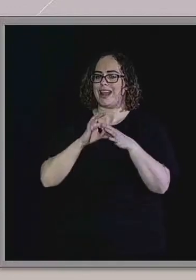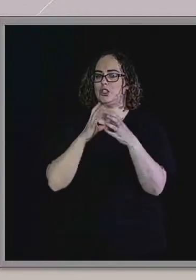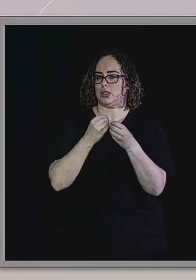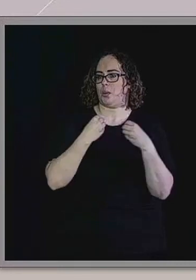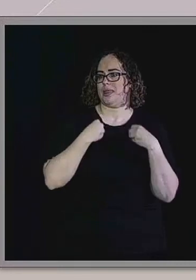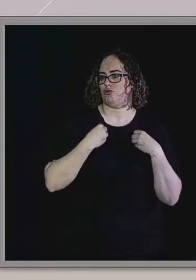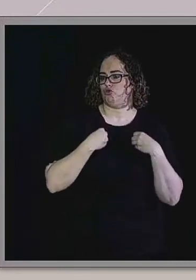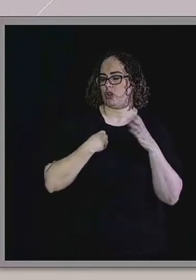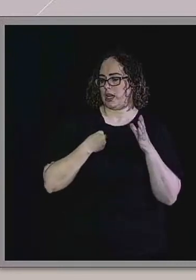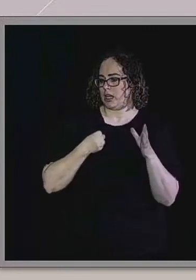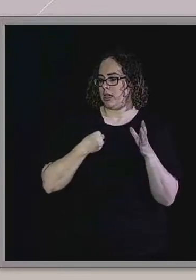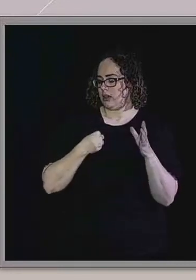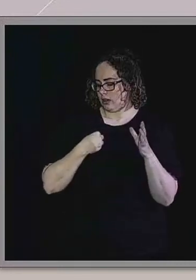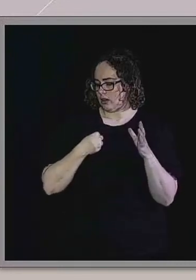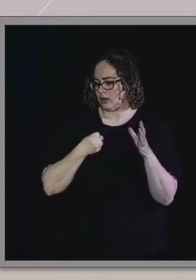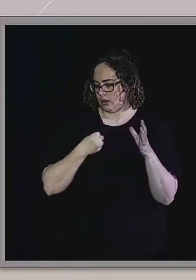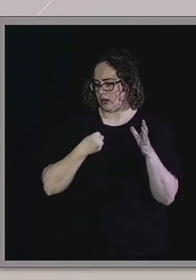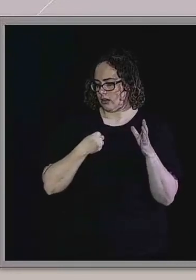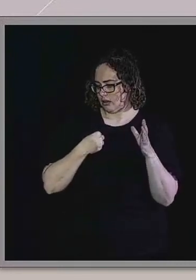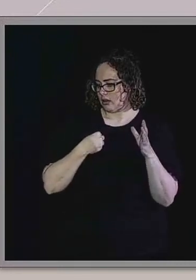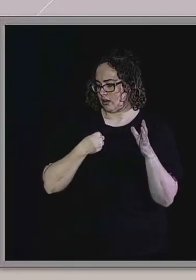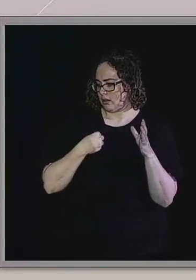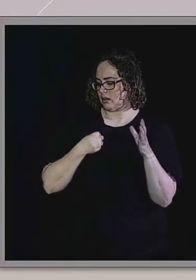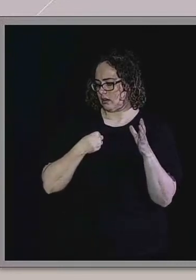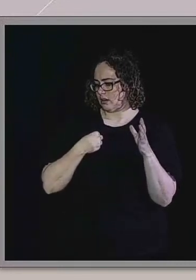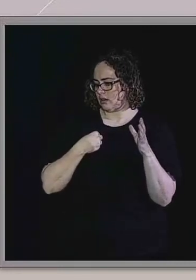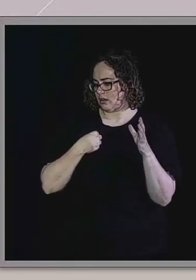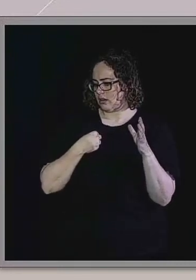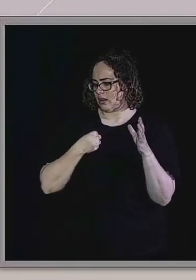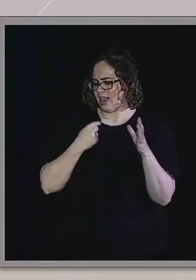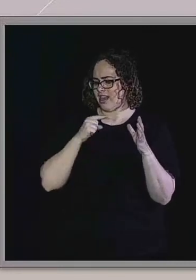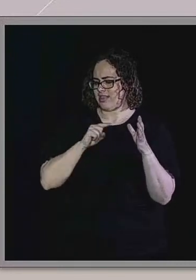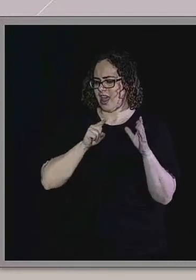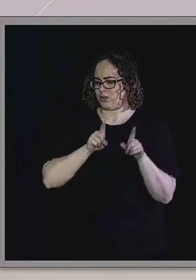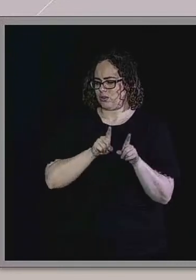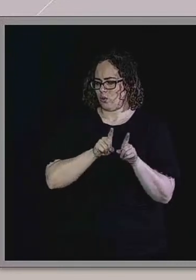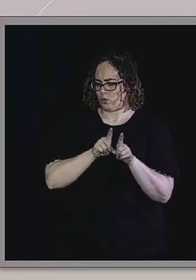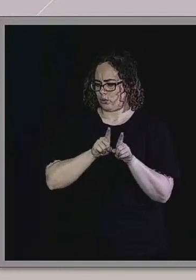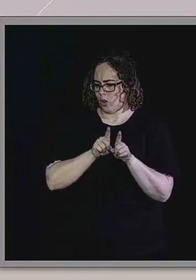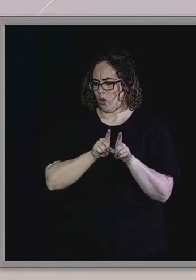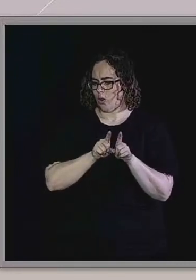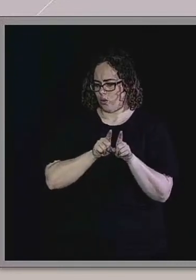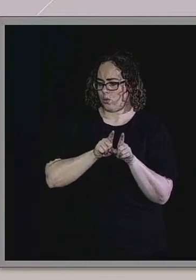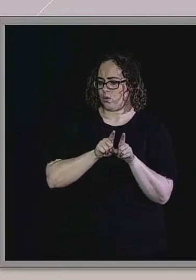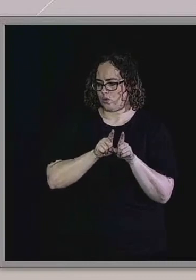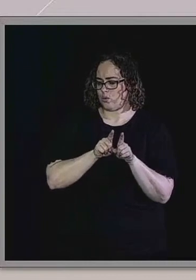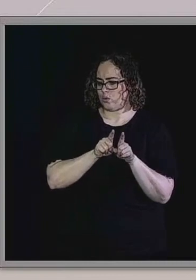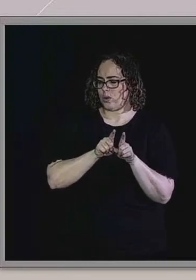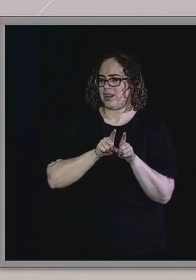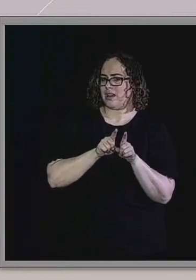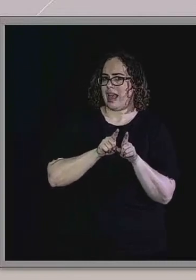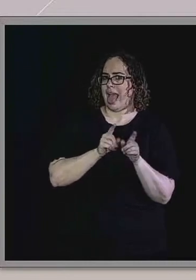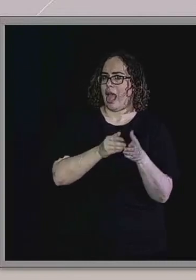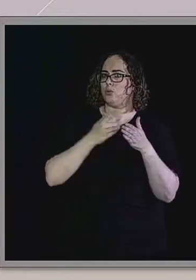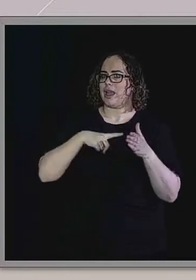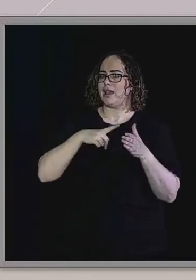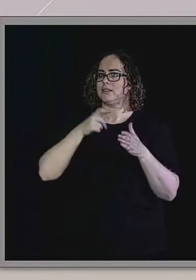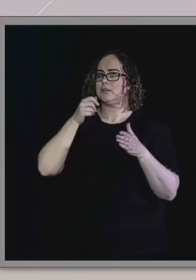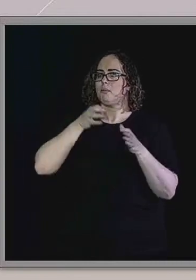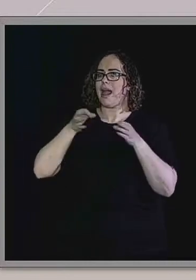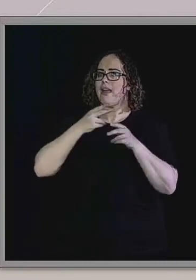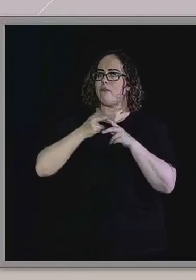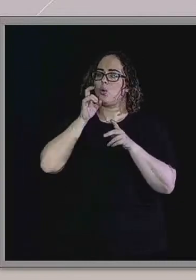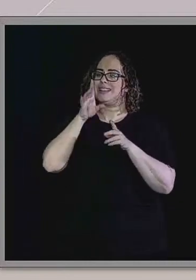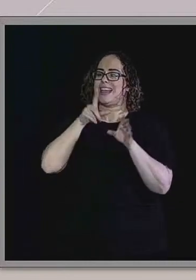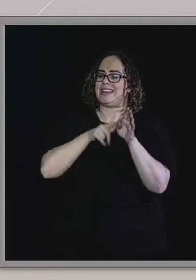thing, have also put us in a position where I think that in the next 10 years